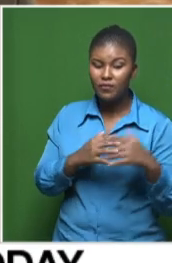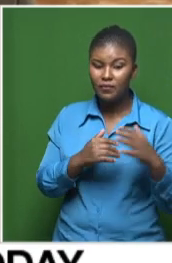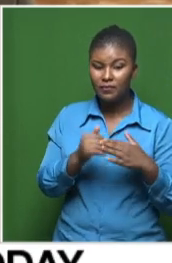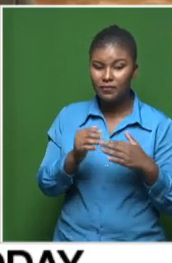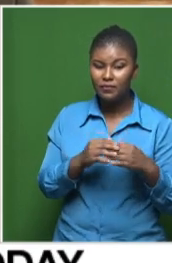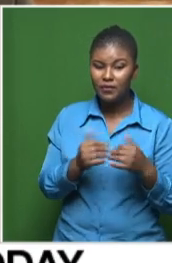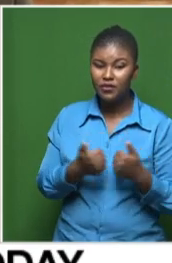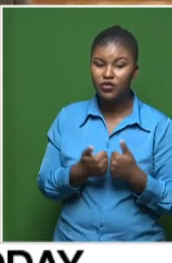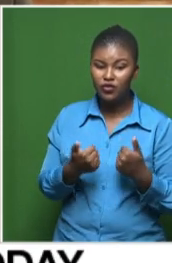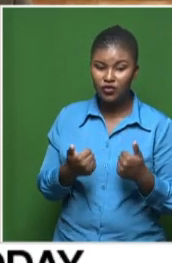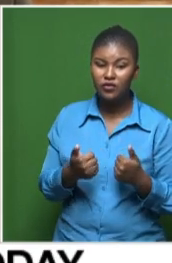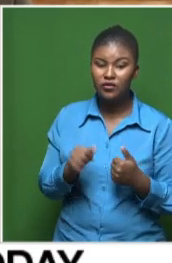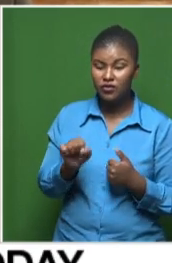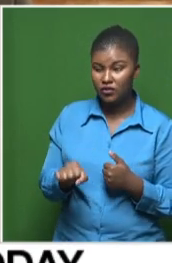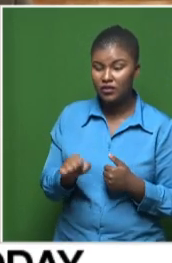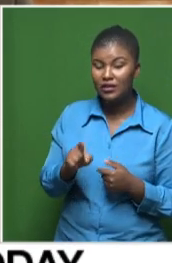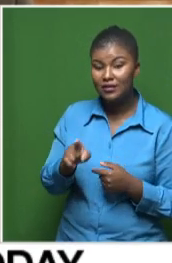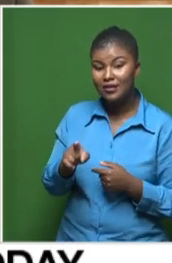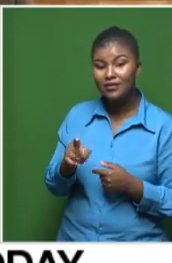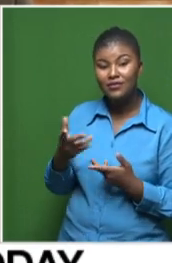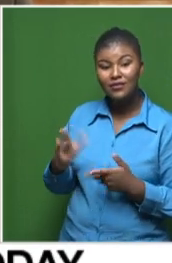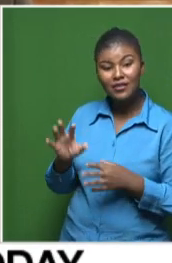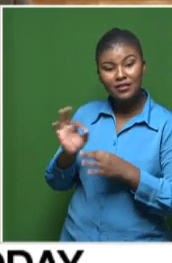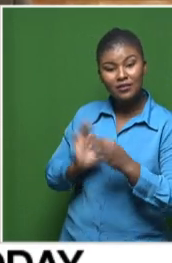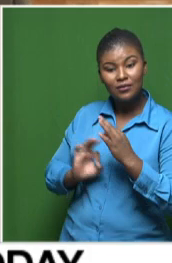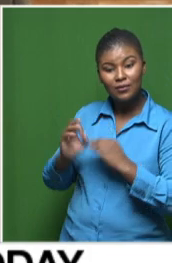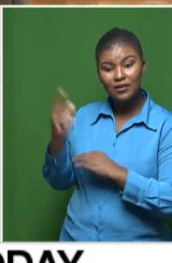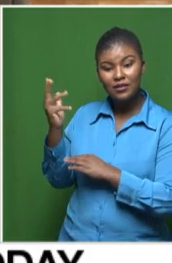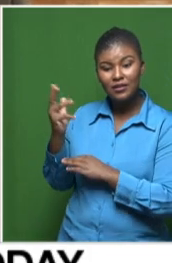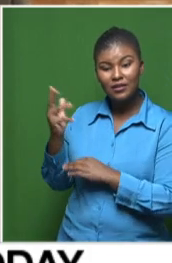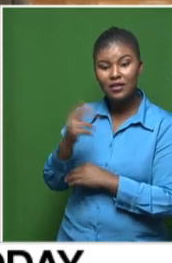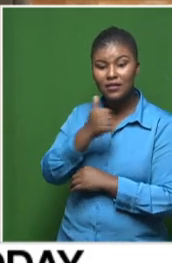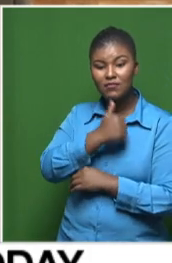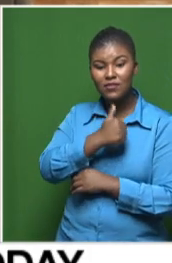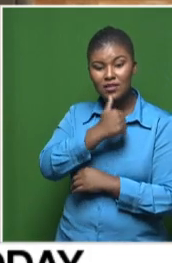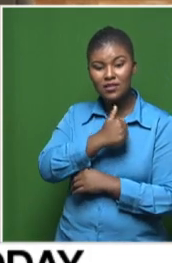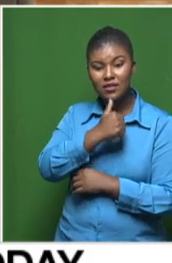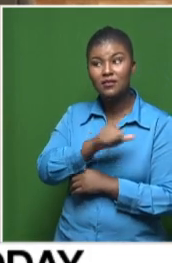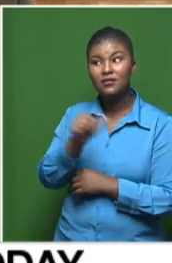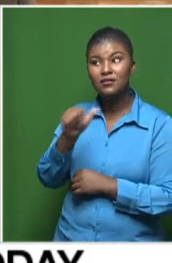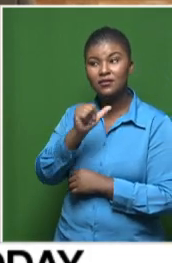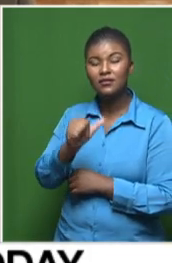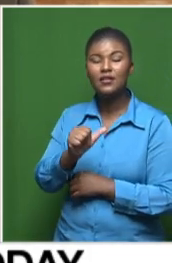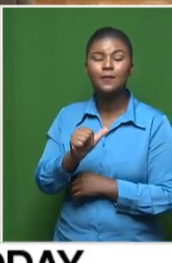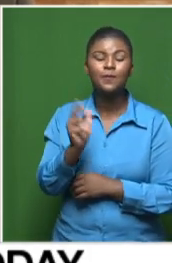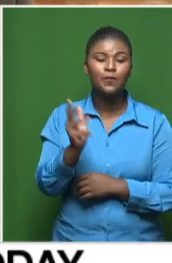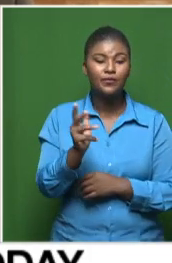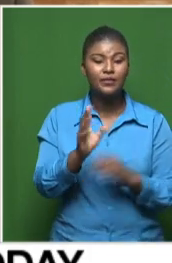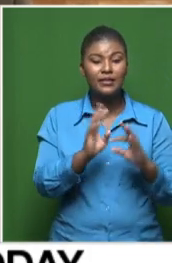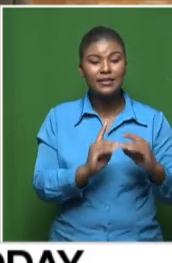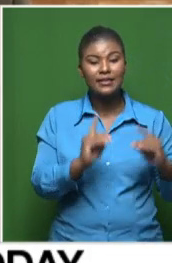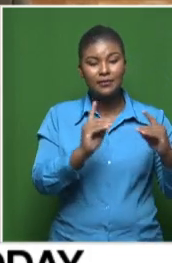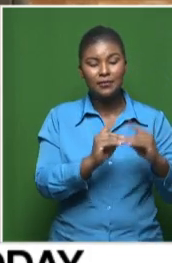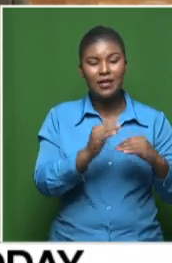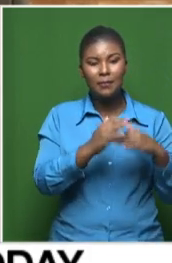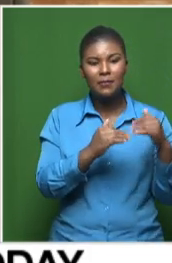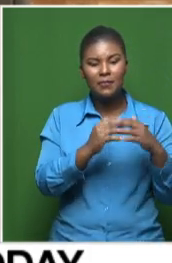infrastructure challenges, because during that briefing yesterday, Minister Trichardt actually said that the department had